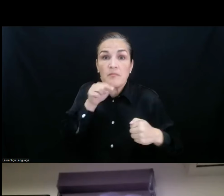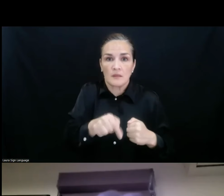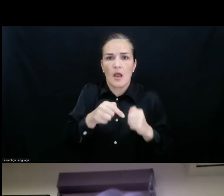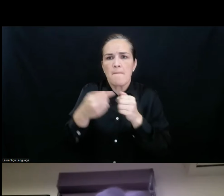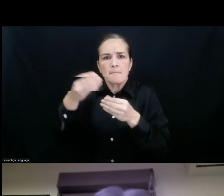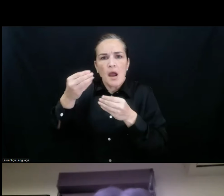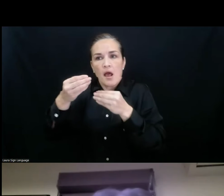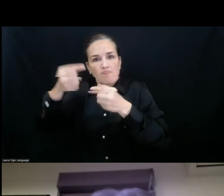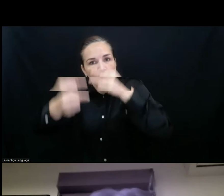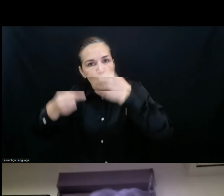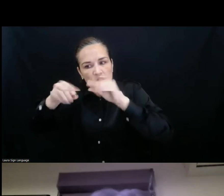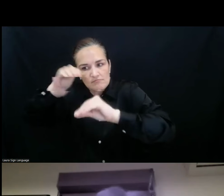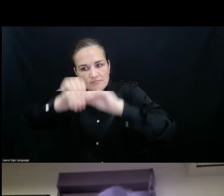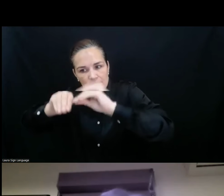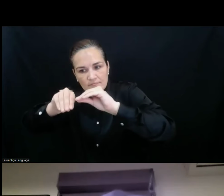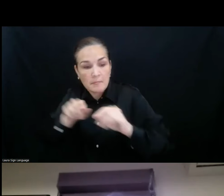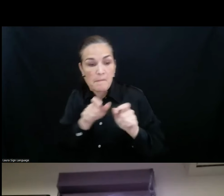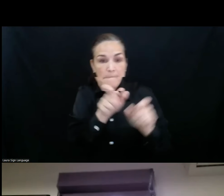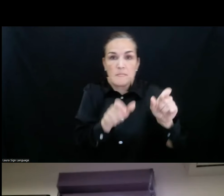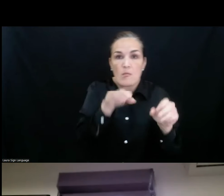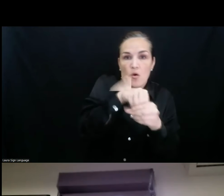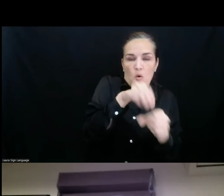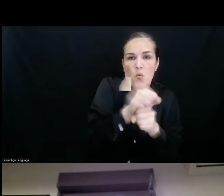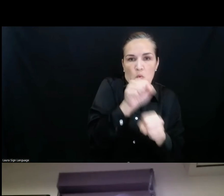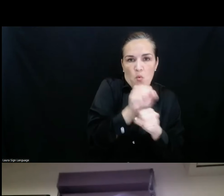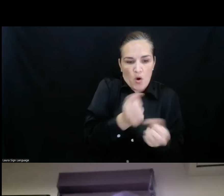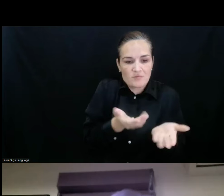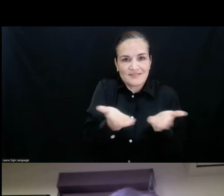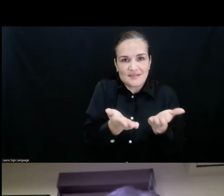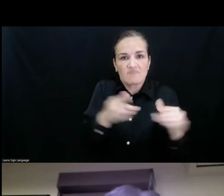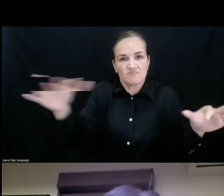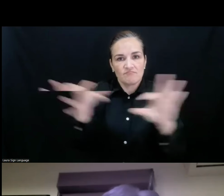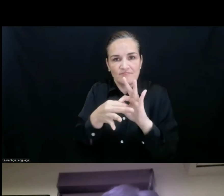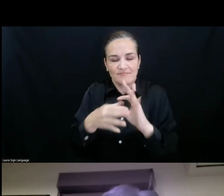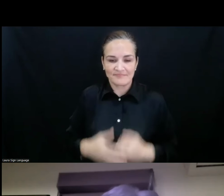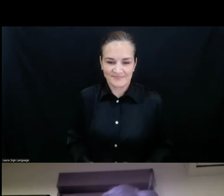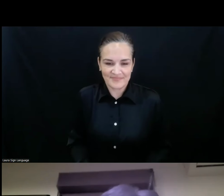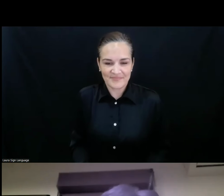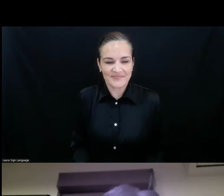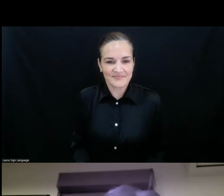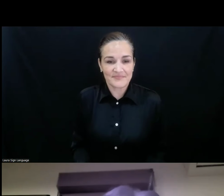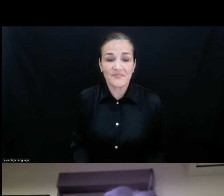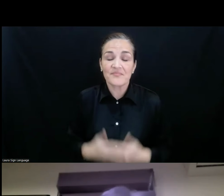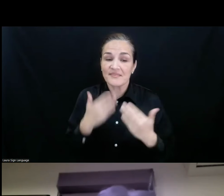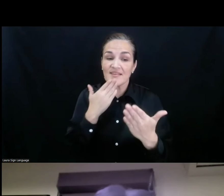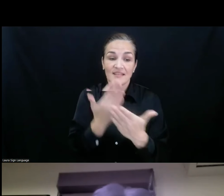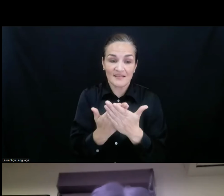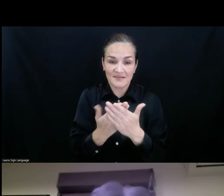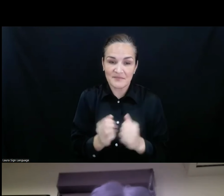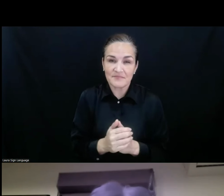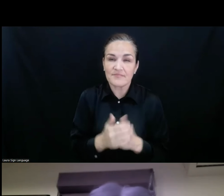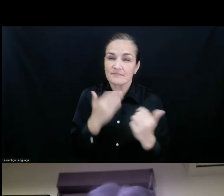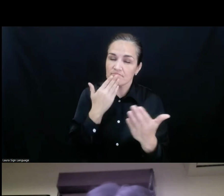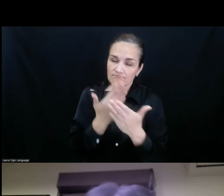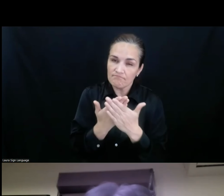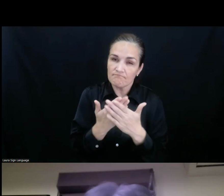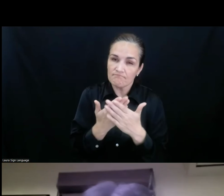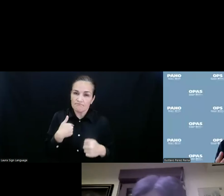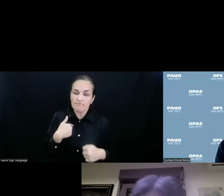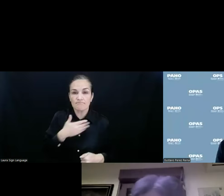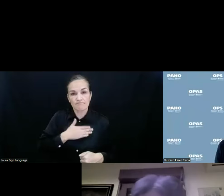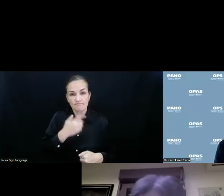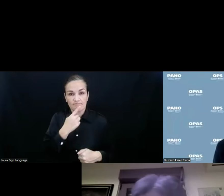and also the healthcare providers. Over. Muchísimas gracias. Sí, a mí me gusta decir que se trata de un